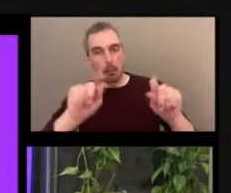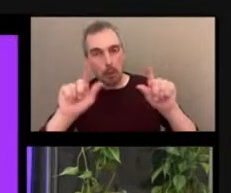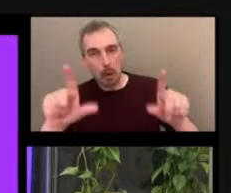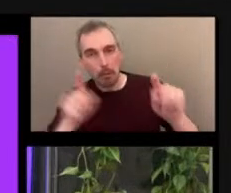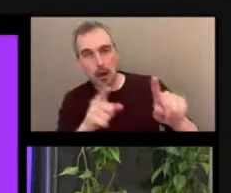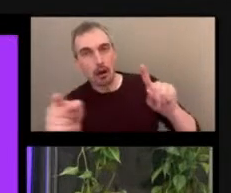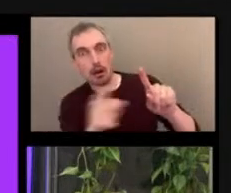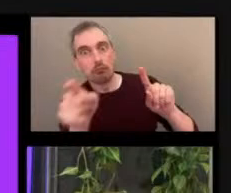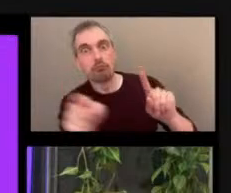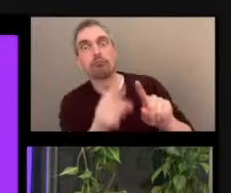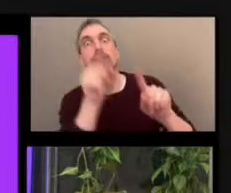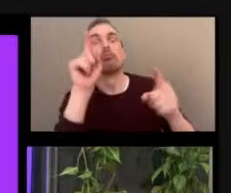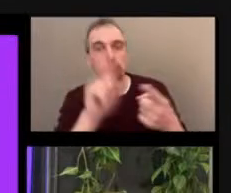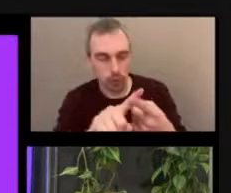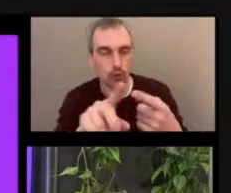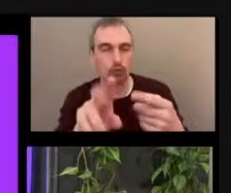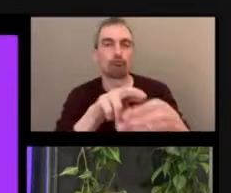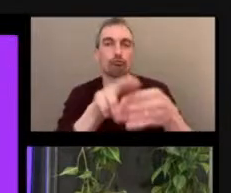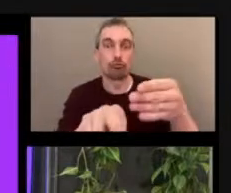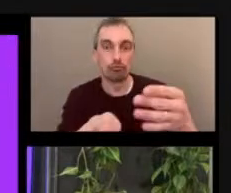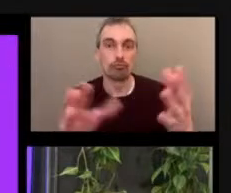control?